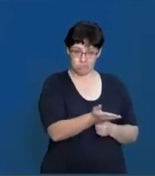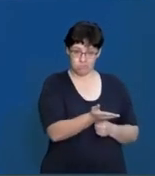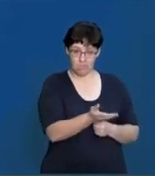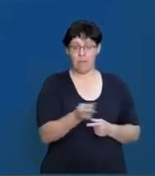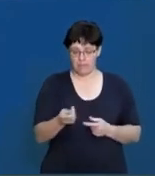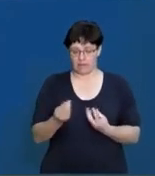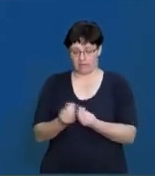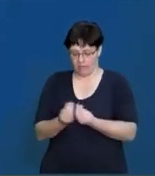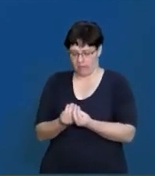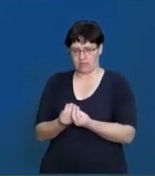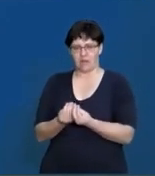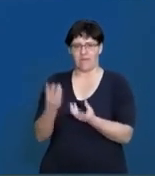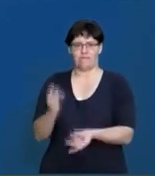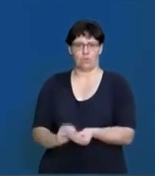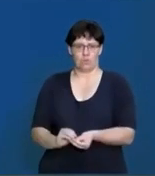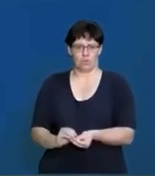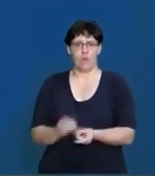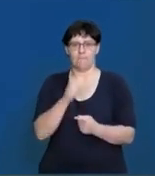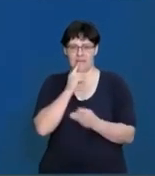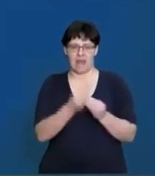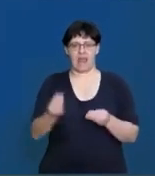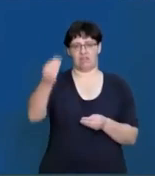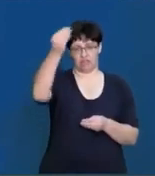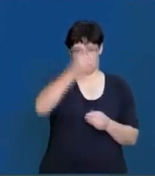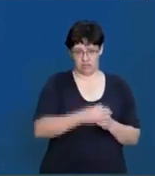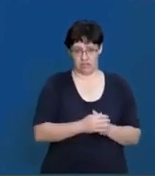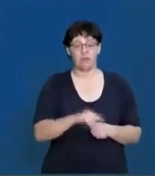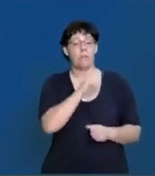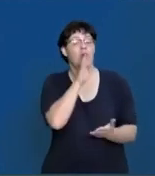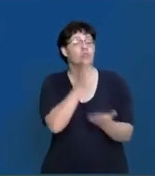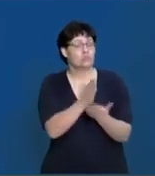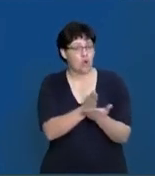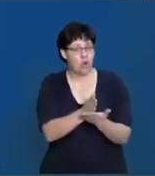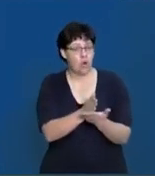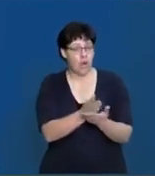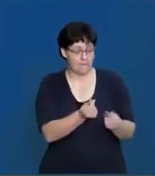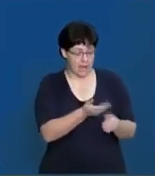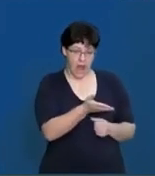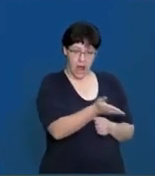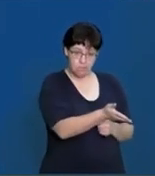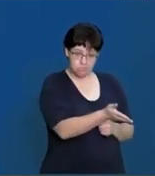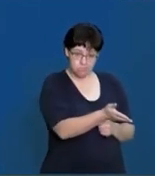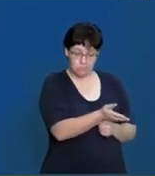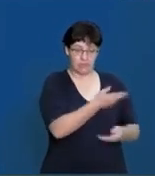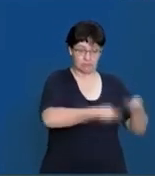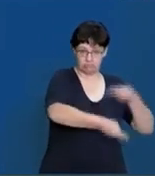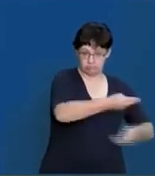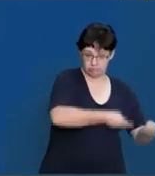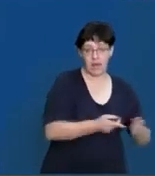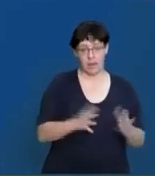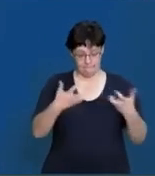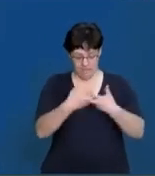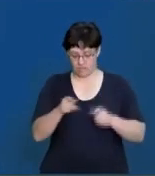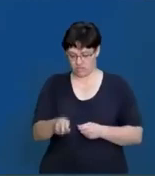money chasing too few goods, that results in inflation. So we need to ensure that the amount of money that is in